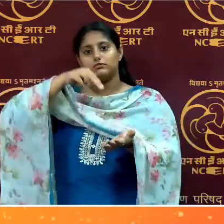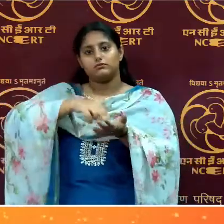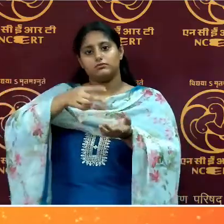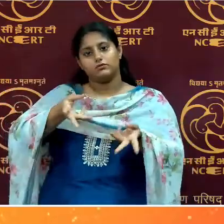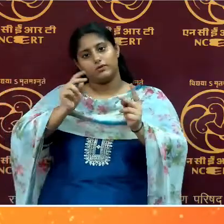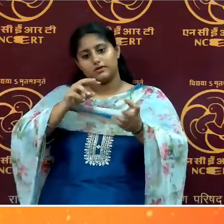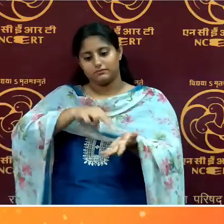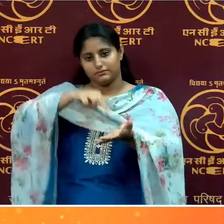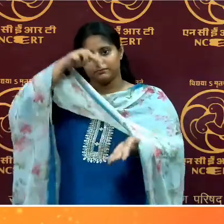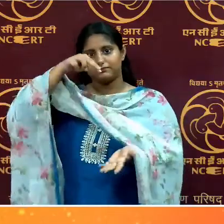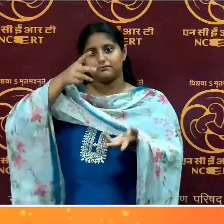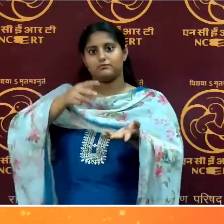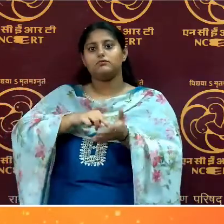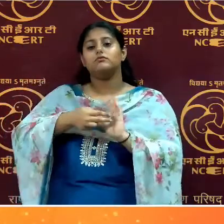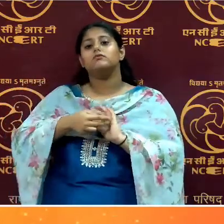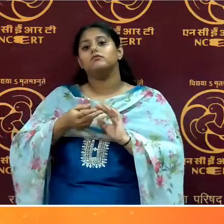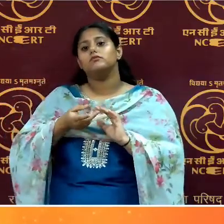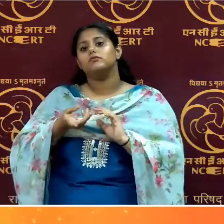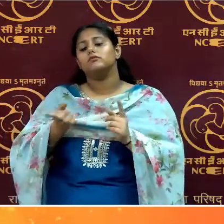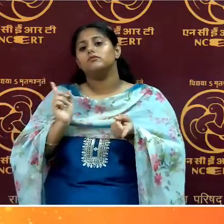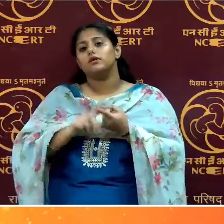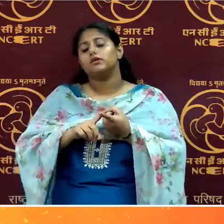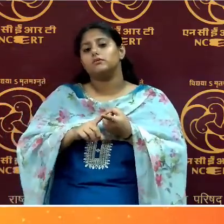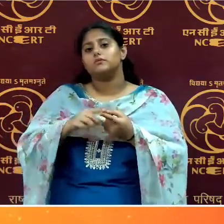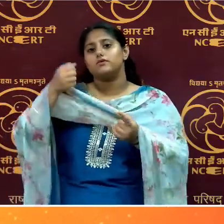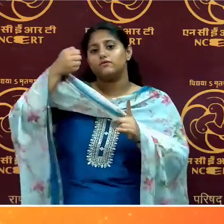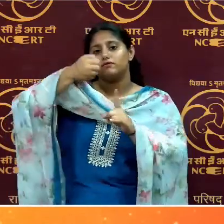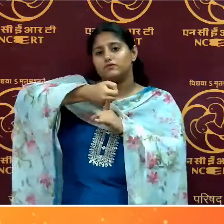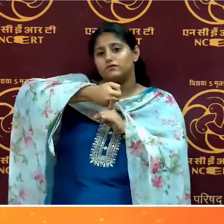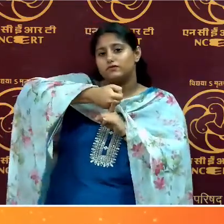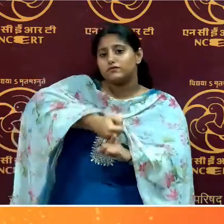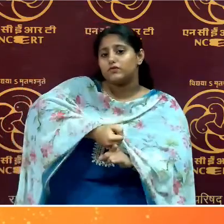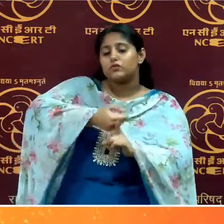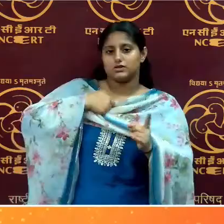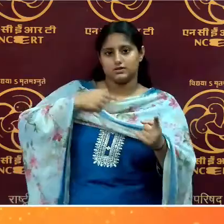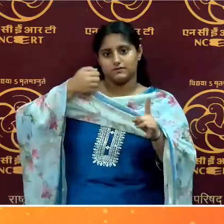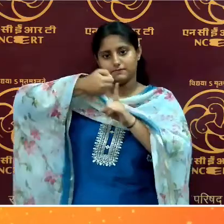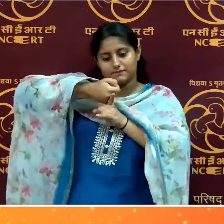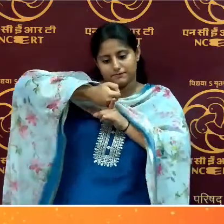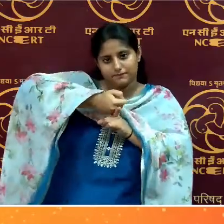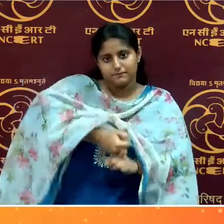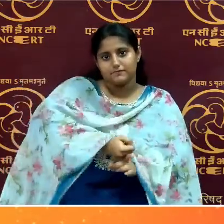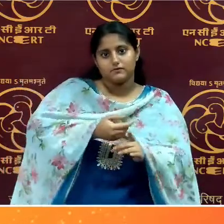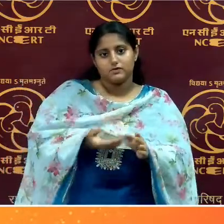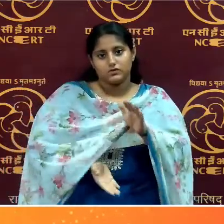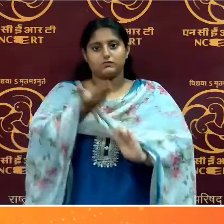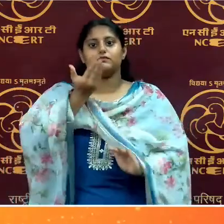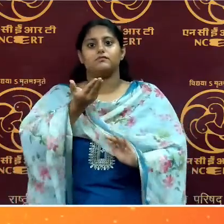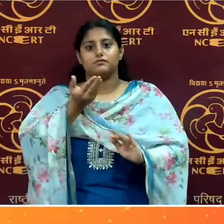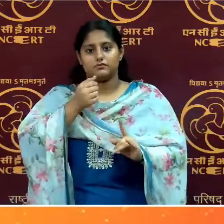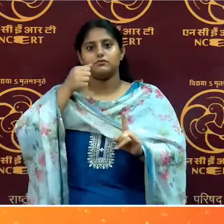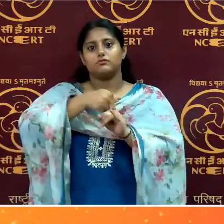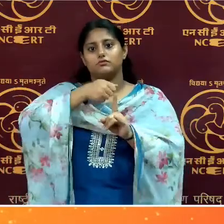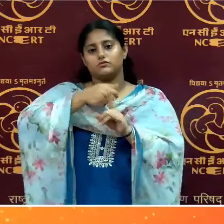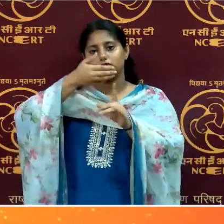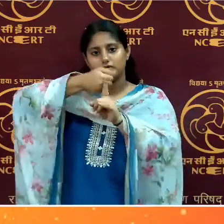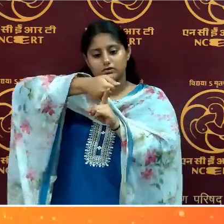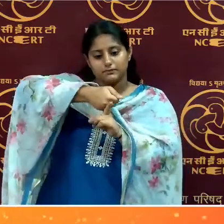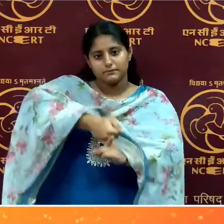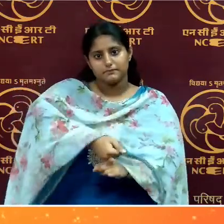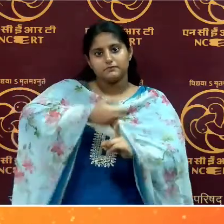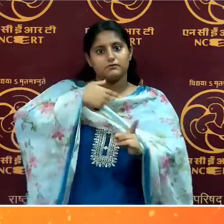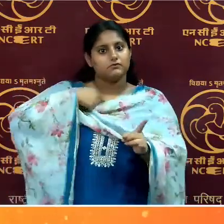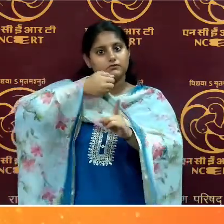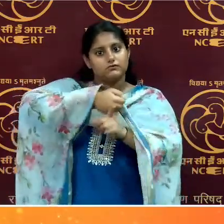Yes. Because there's some sort of force that is being applied by the fluid. It's pushing it also. upward. Yes. Yes. I am pushing it